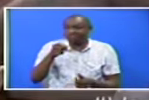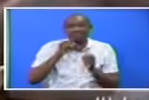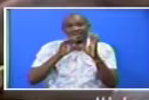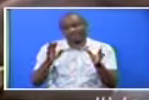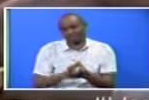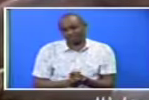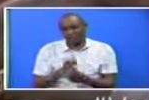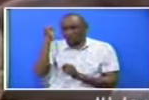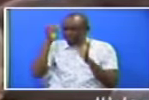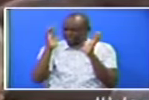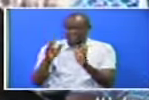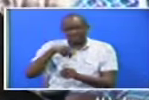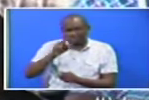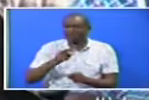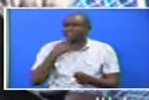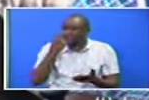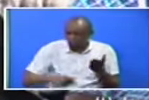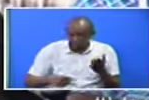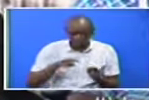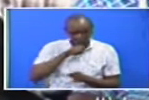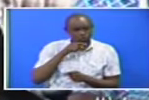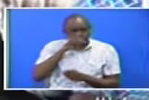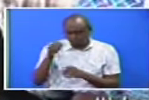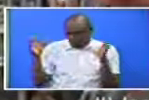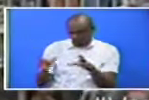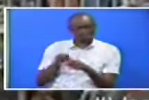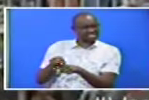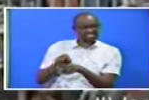The politicians gave their arguments against the Jubilee second term.